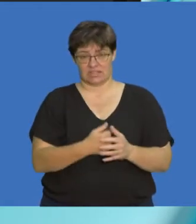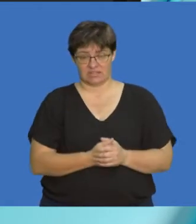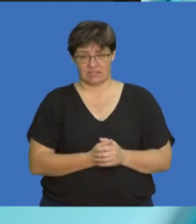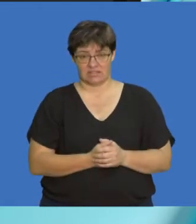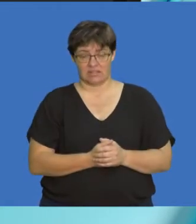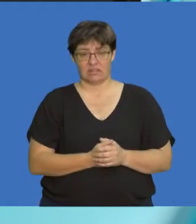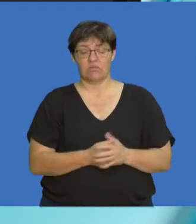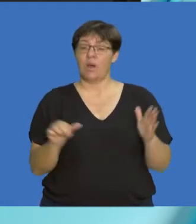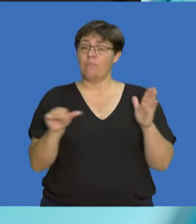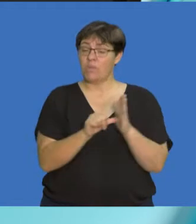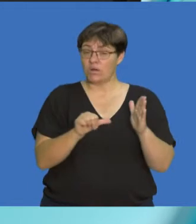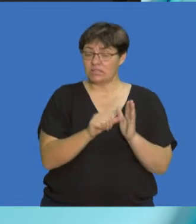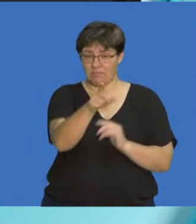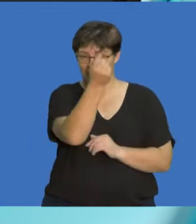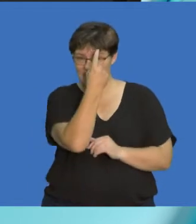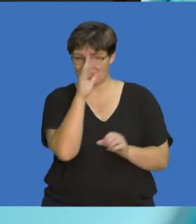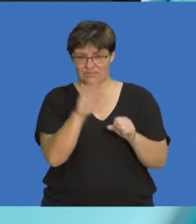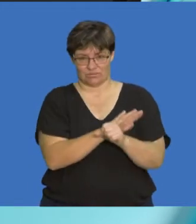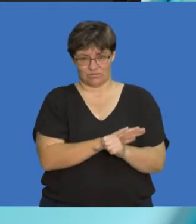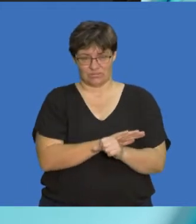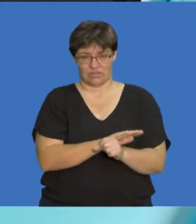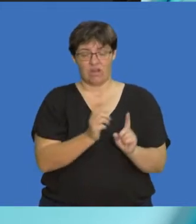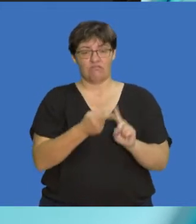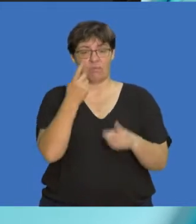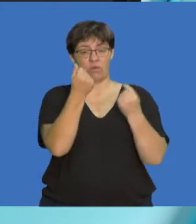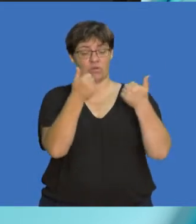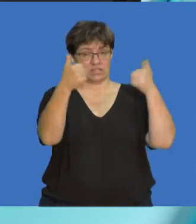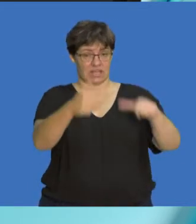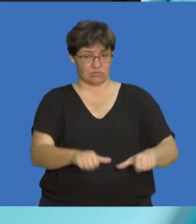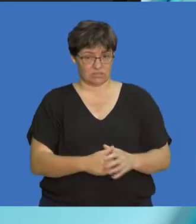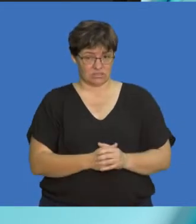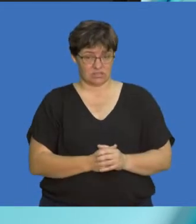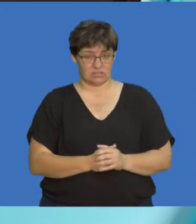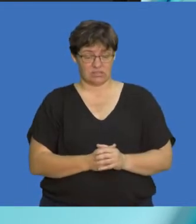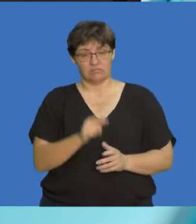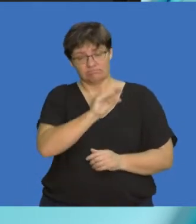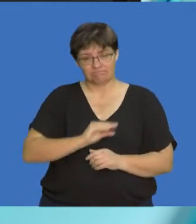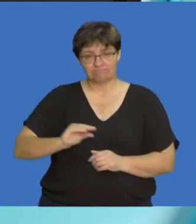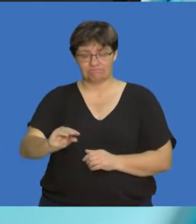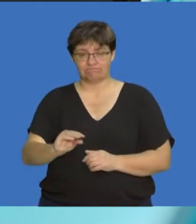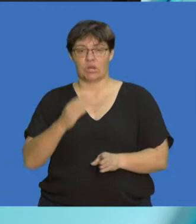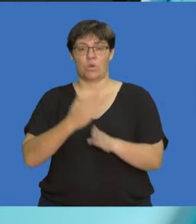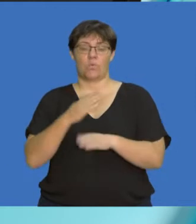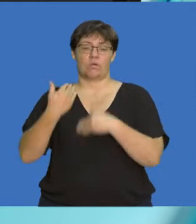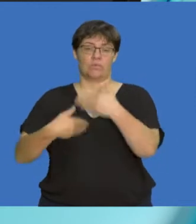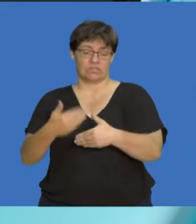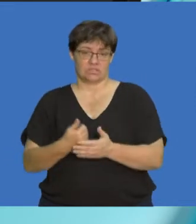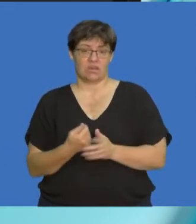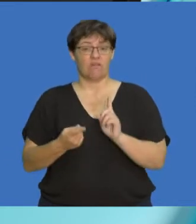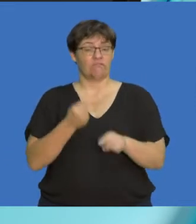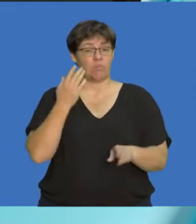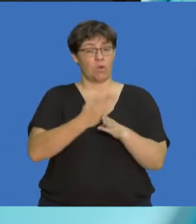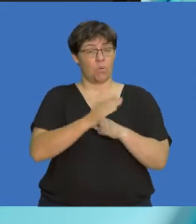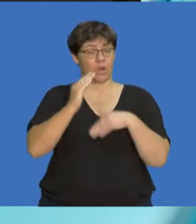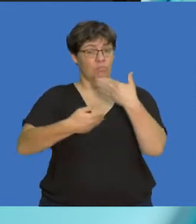important that you understand it. From your cost accounts into your work in process, from your work in